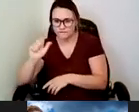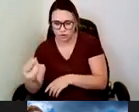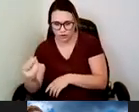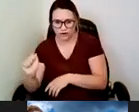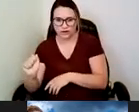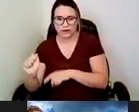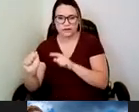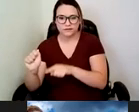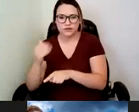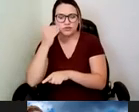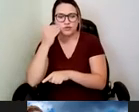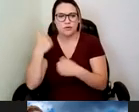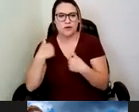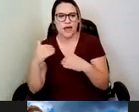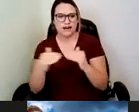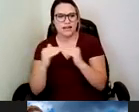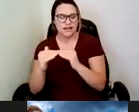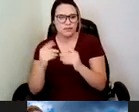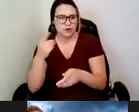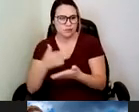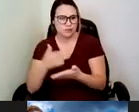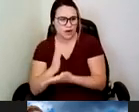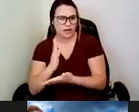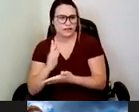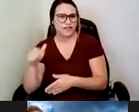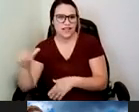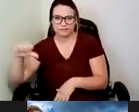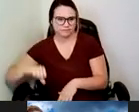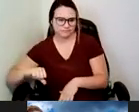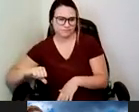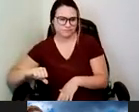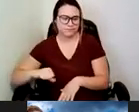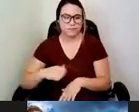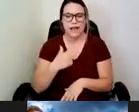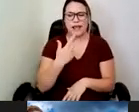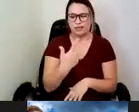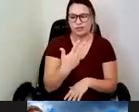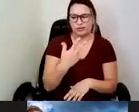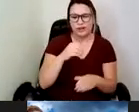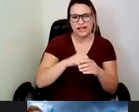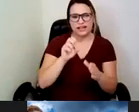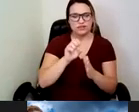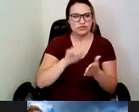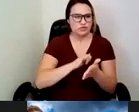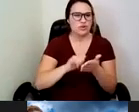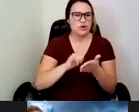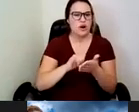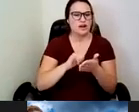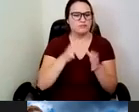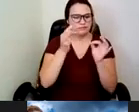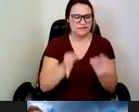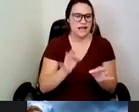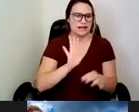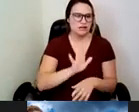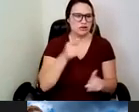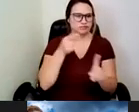had equal rights and abstained. And then the 3 in New York State came to decisions on her goals of care.